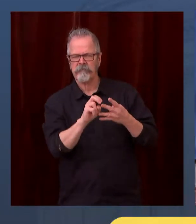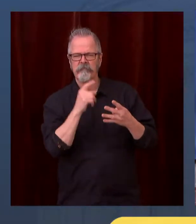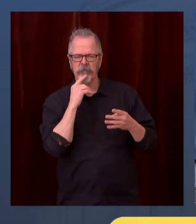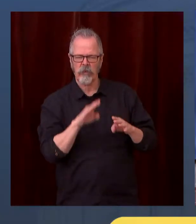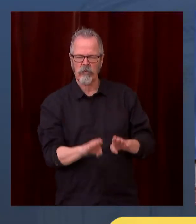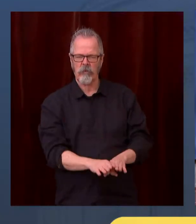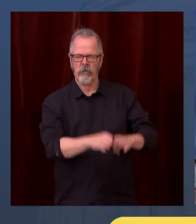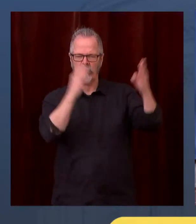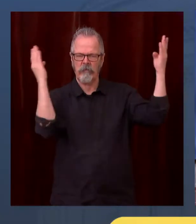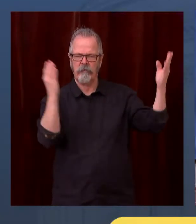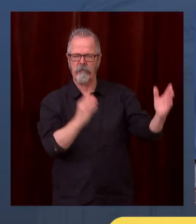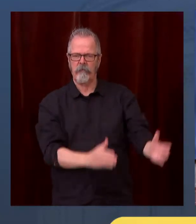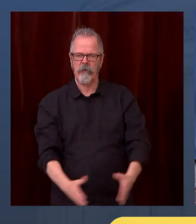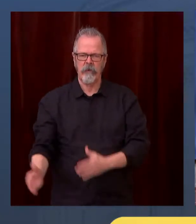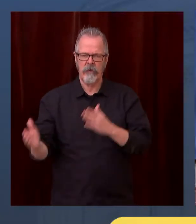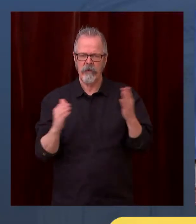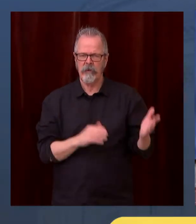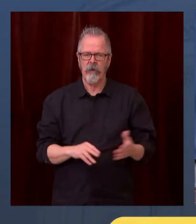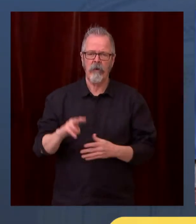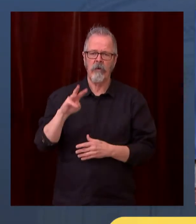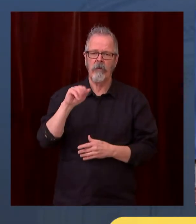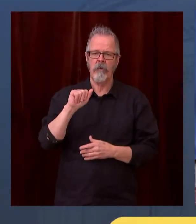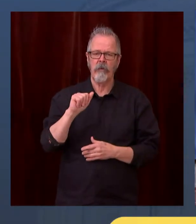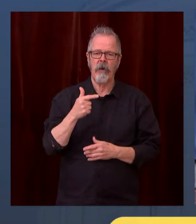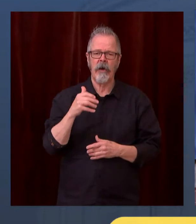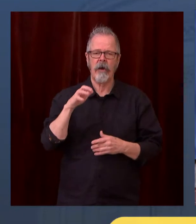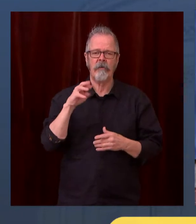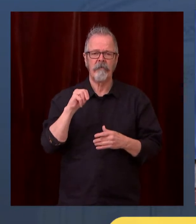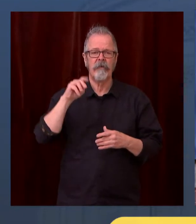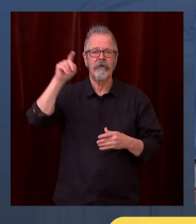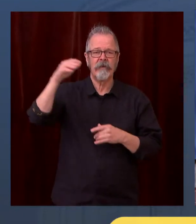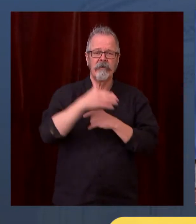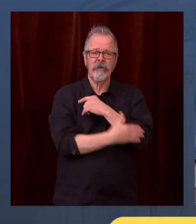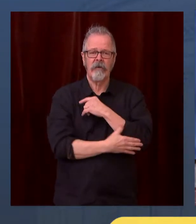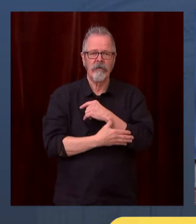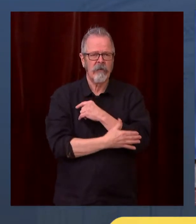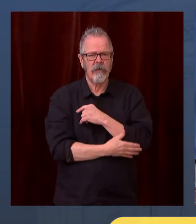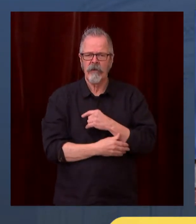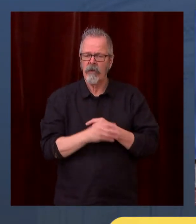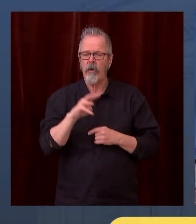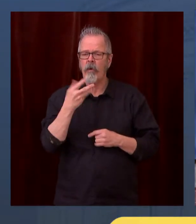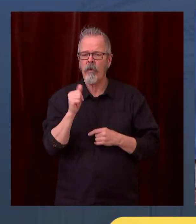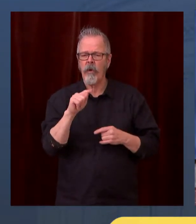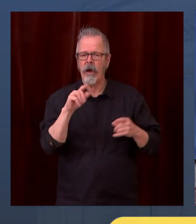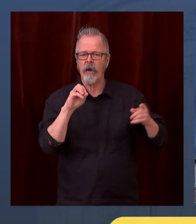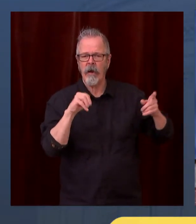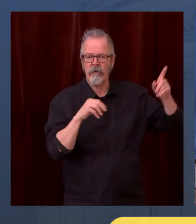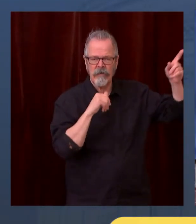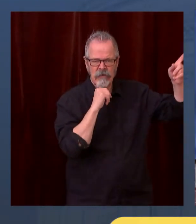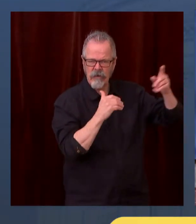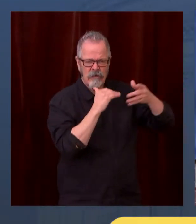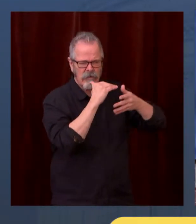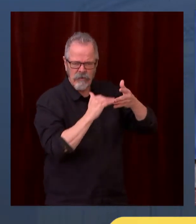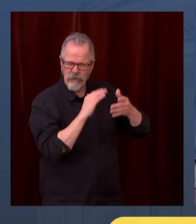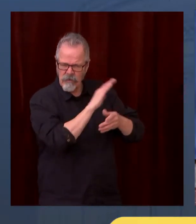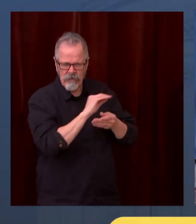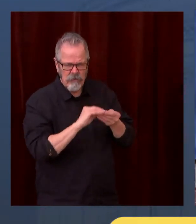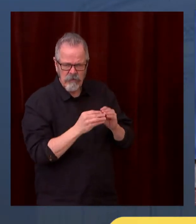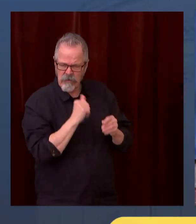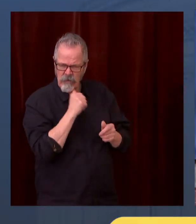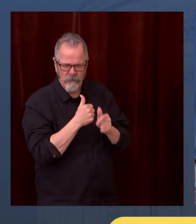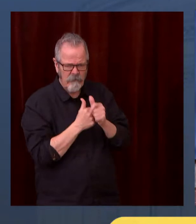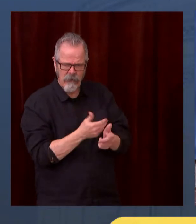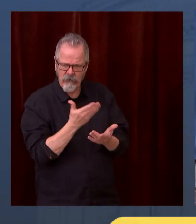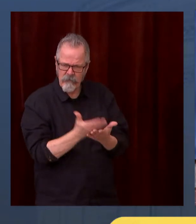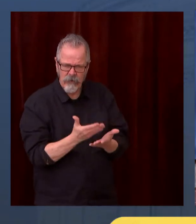week, Whatcom County sent you a letter calling your plan inequitable and saying that the metrics are not justified by science. Has this pushback made you rethink